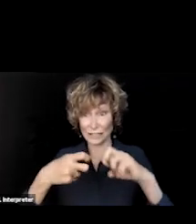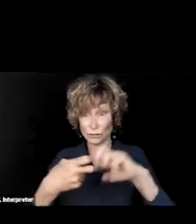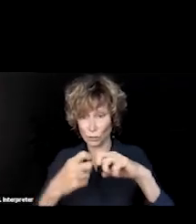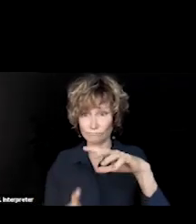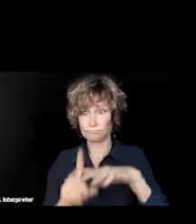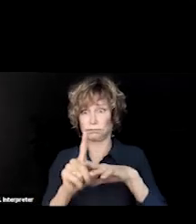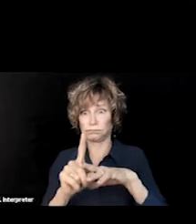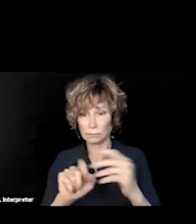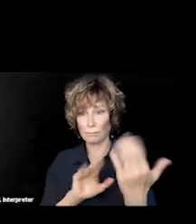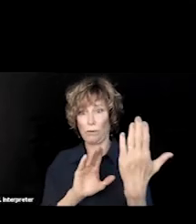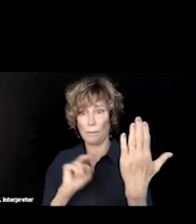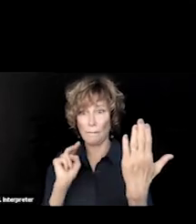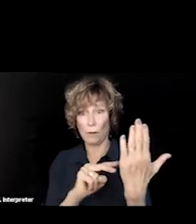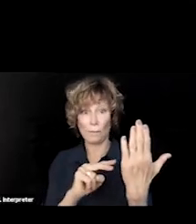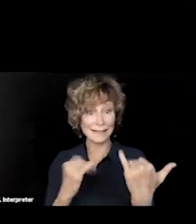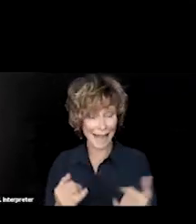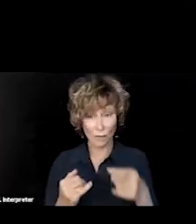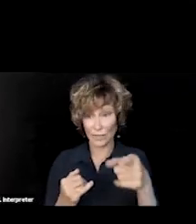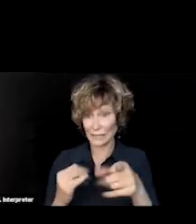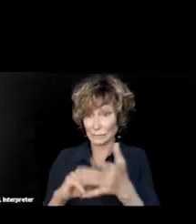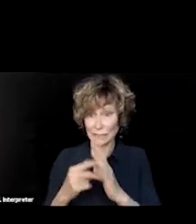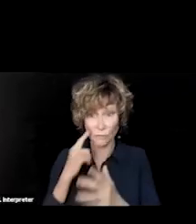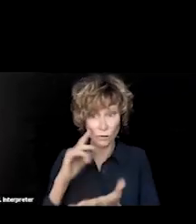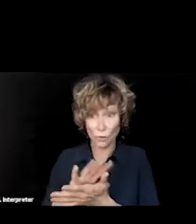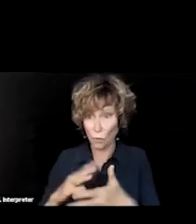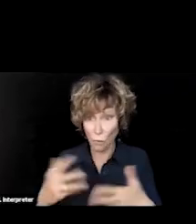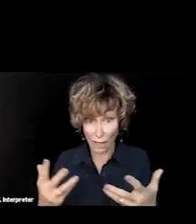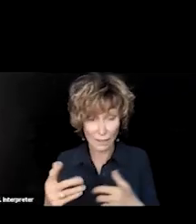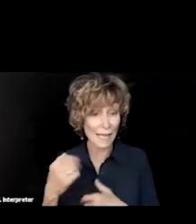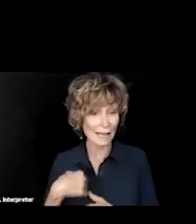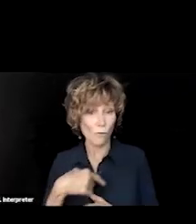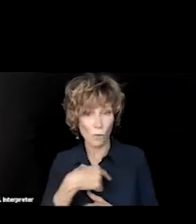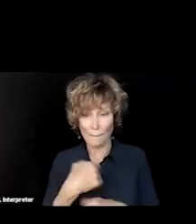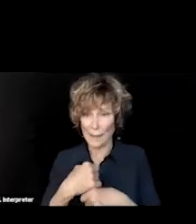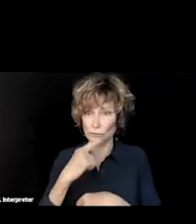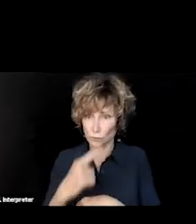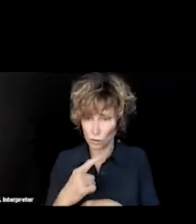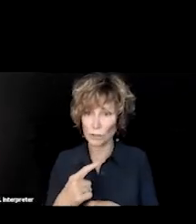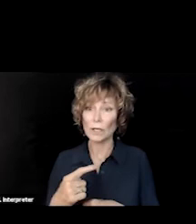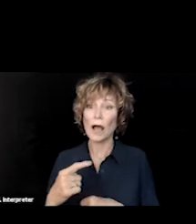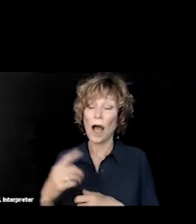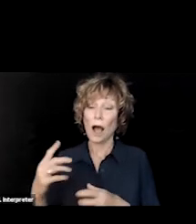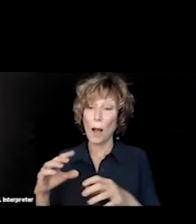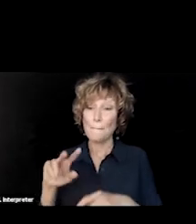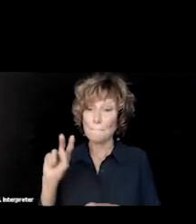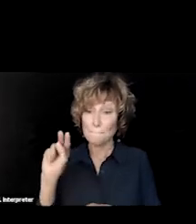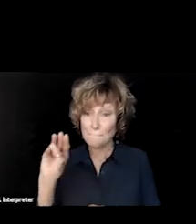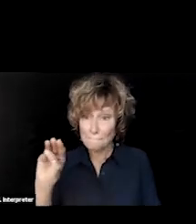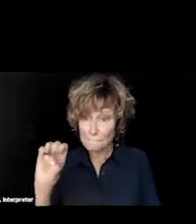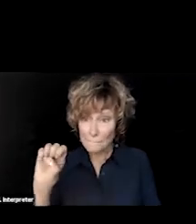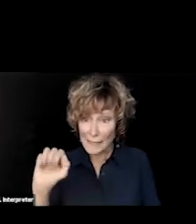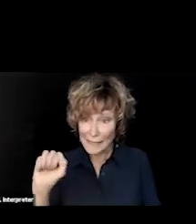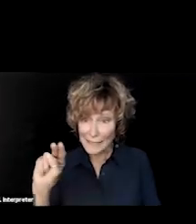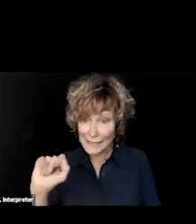So what does the Endrew F decision mean for schools? If we're going to ensure meaningful family involvement in the